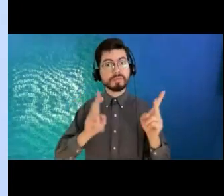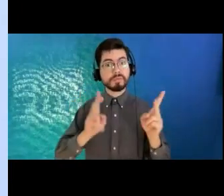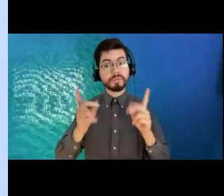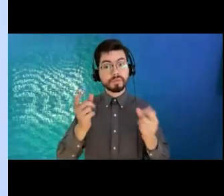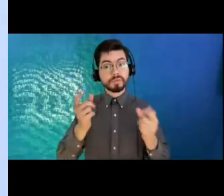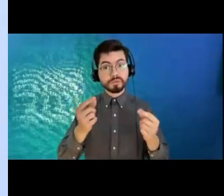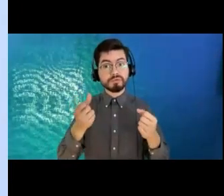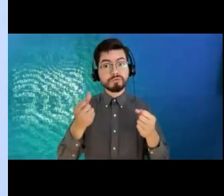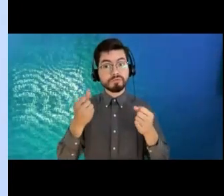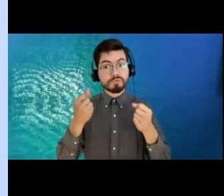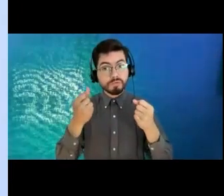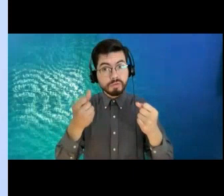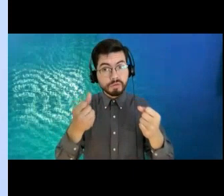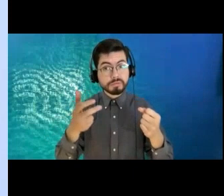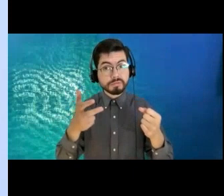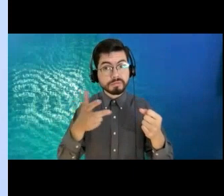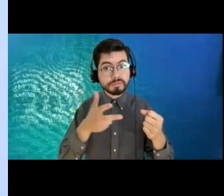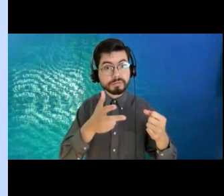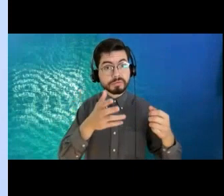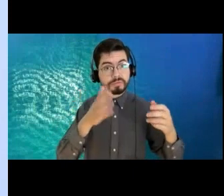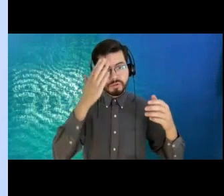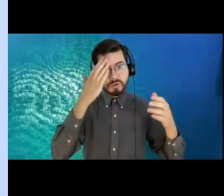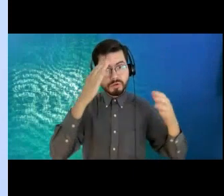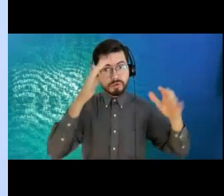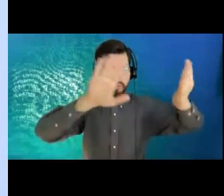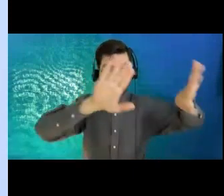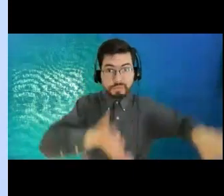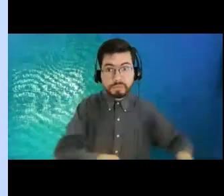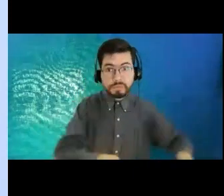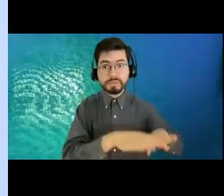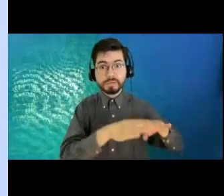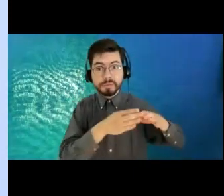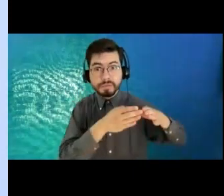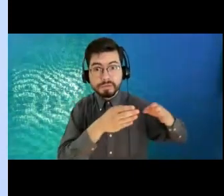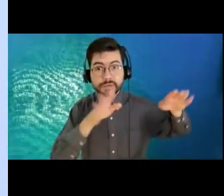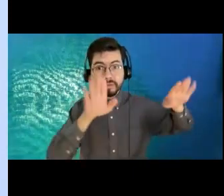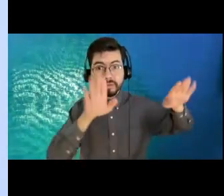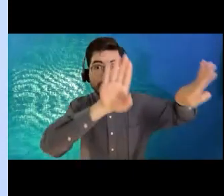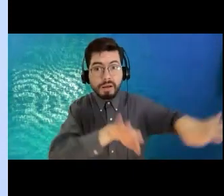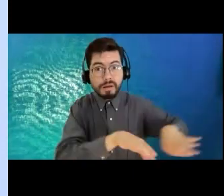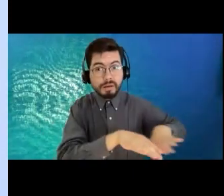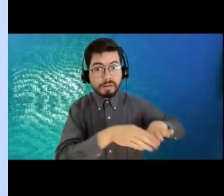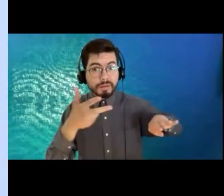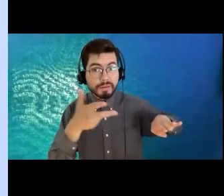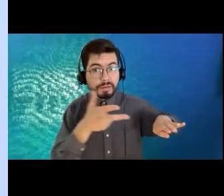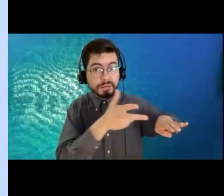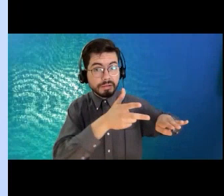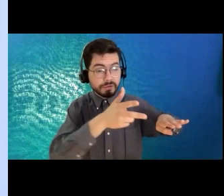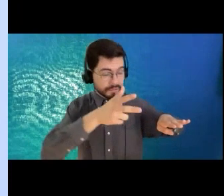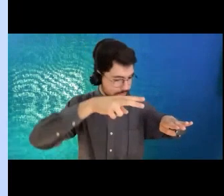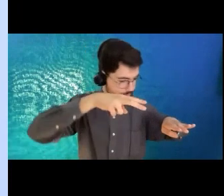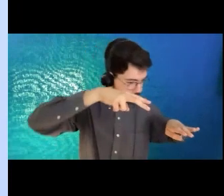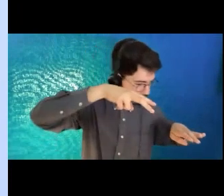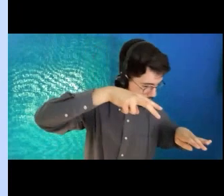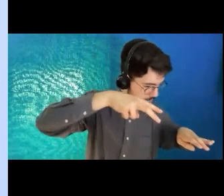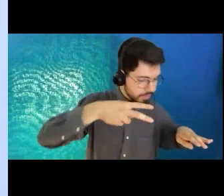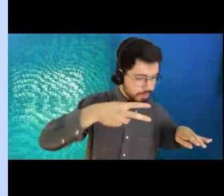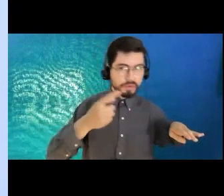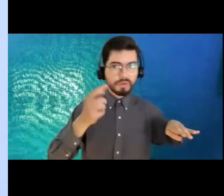canyon and look, like, I know there's a big, like, mile deep canyon out there. Let's take a